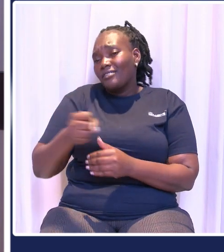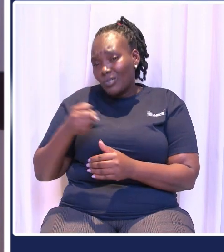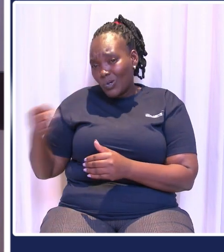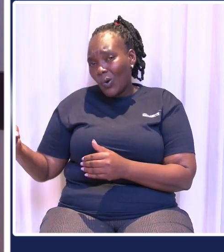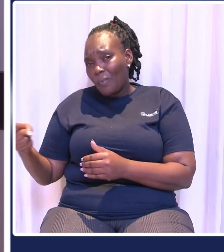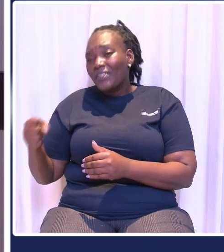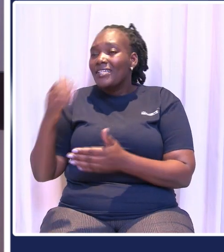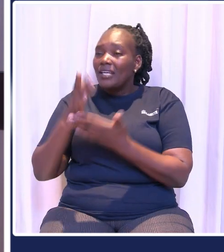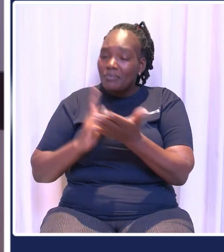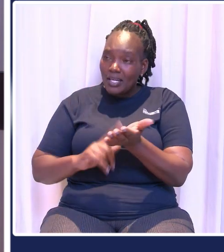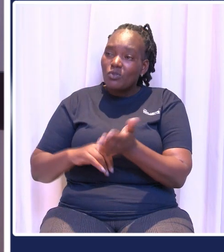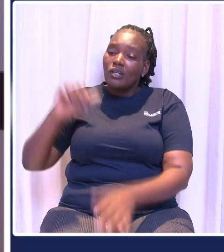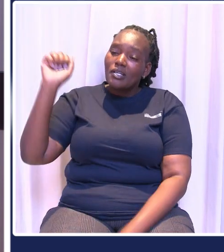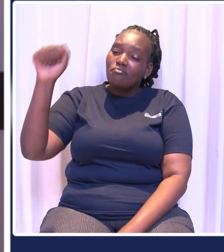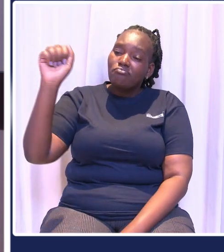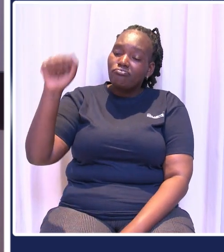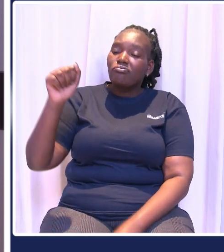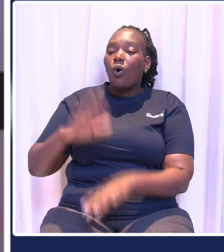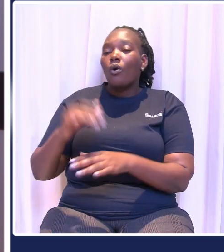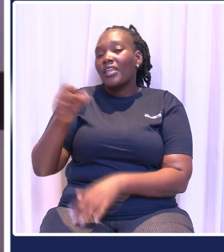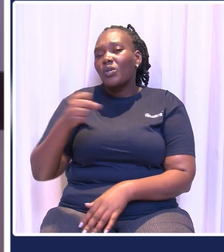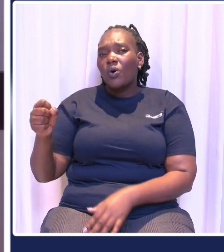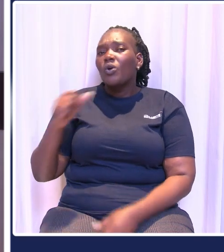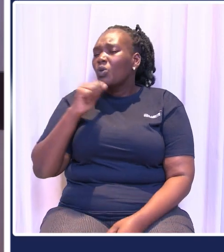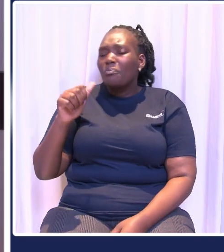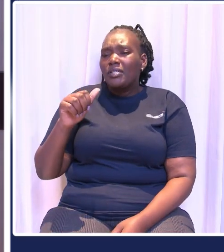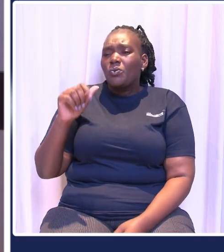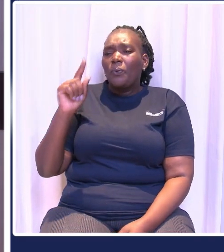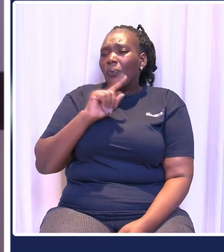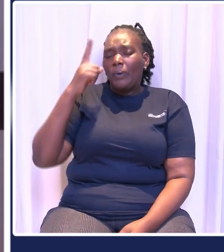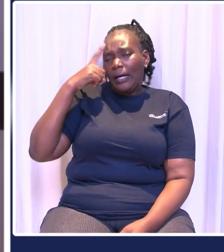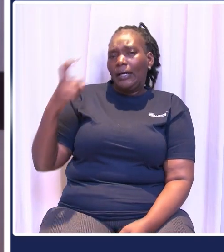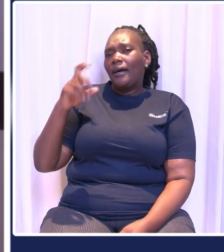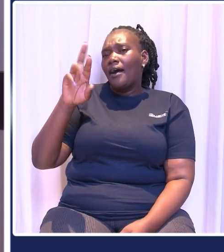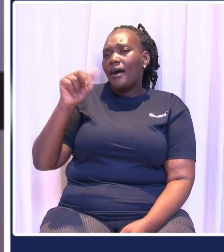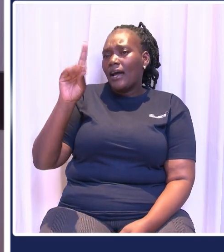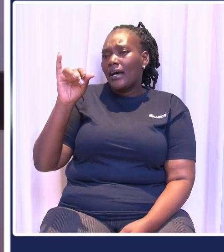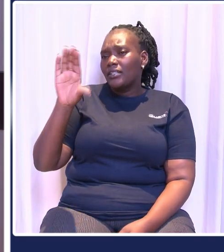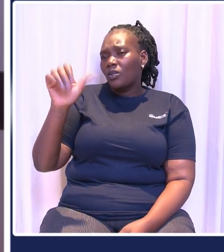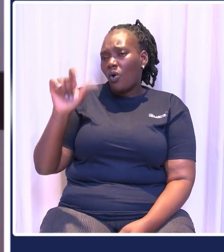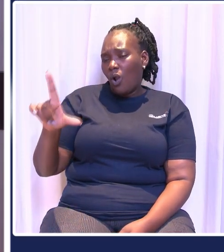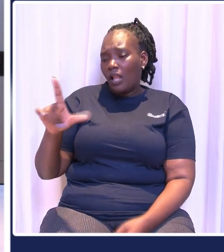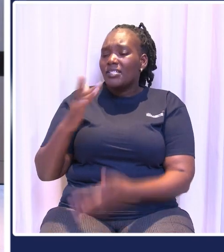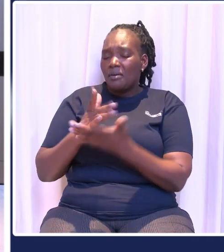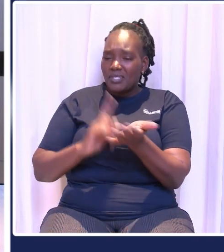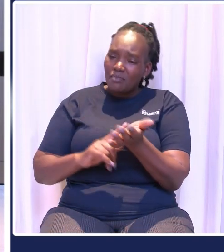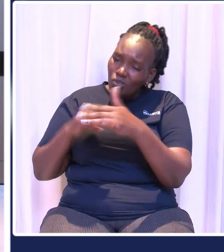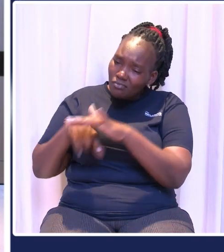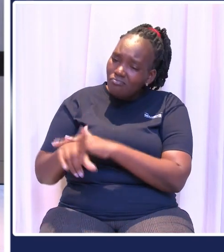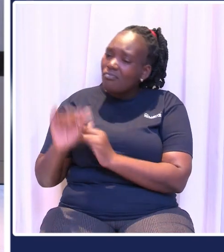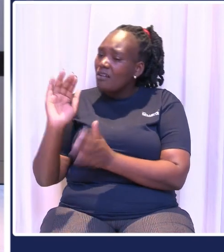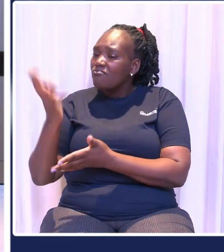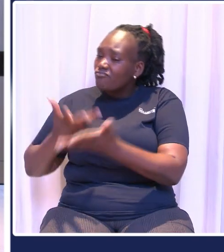can just knock on the door. Right? Don't be too radical. Just knock on the door sometimes, it works. And then you